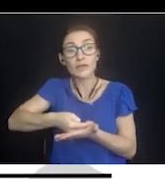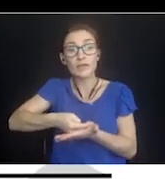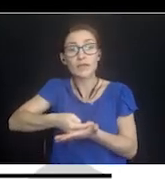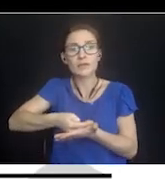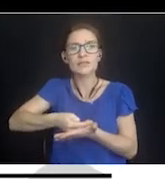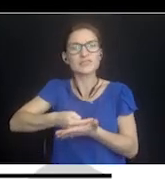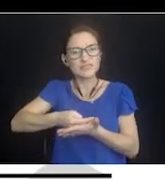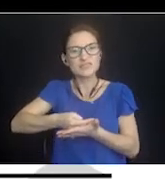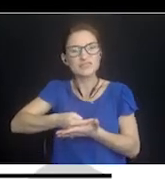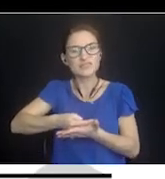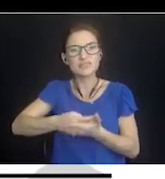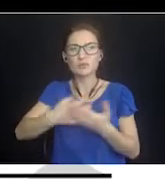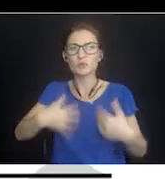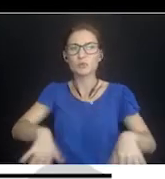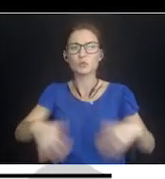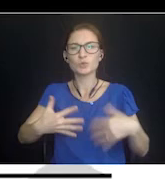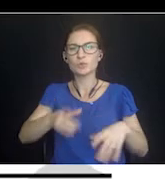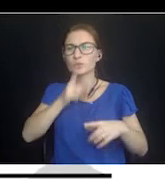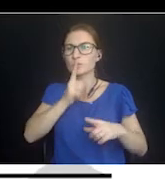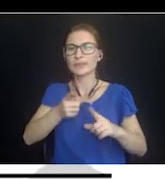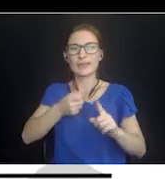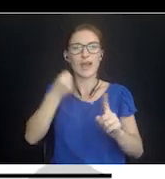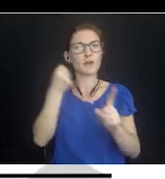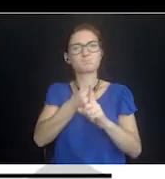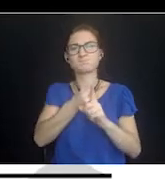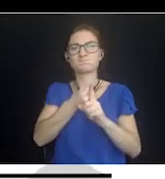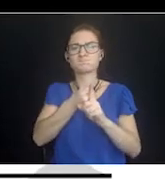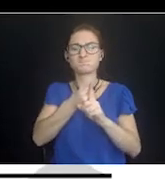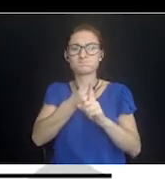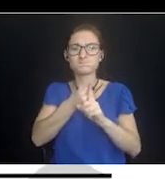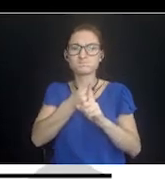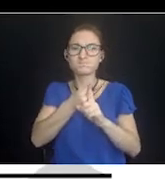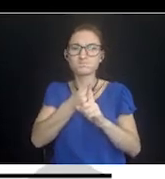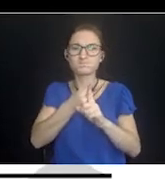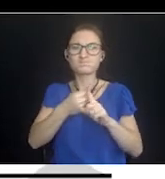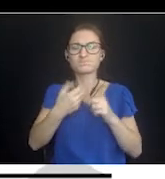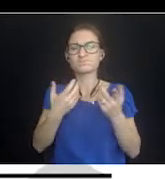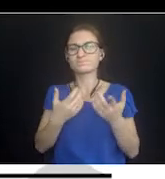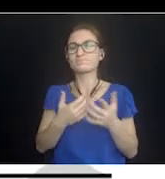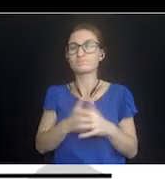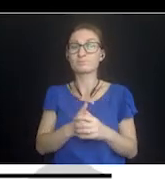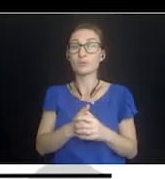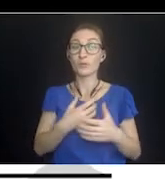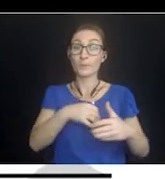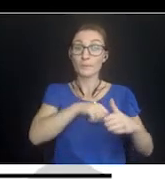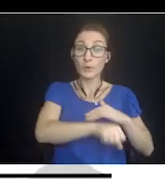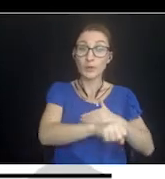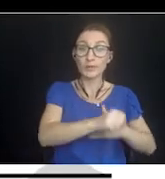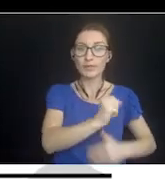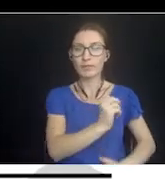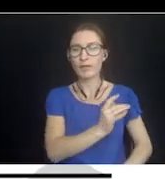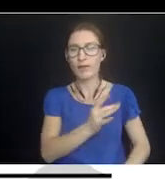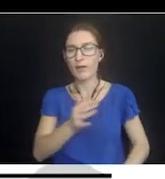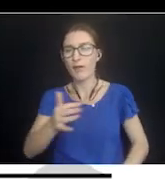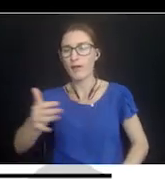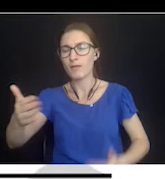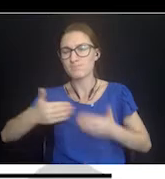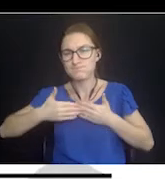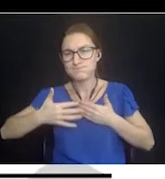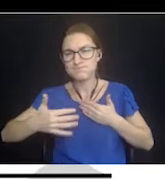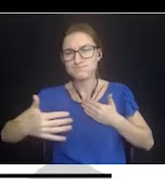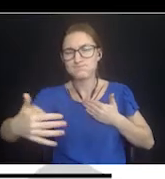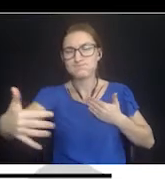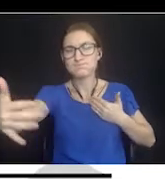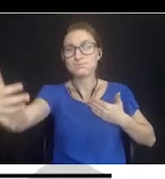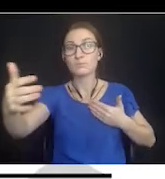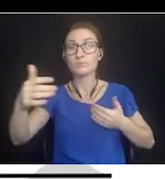you fall and injure something, it really sets you back. And so all of these